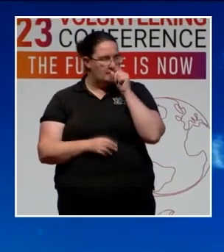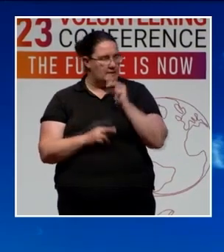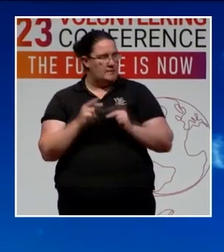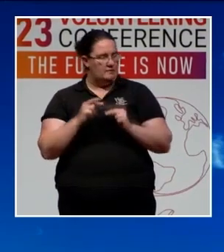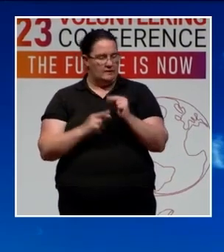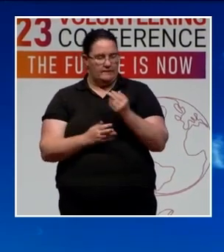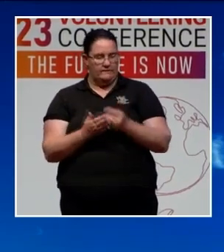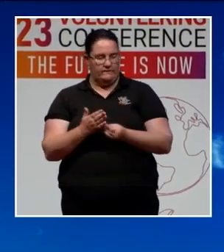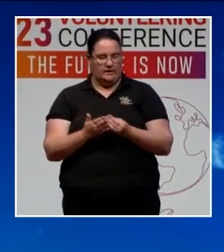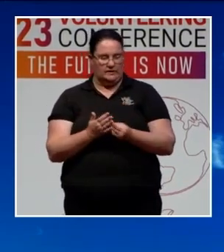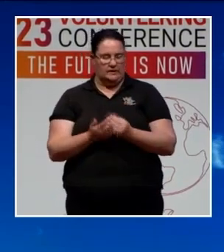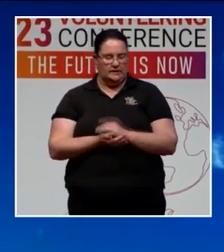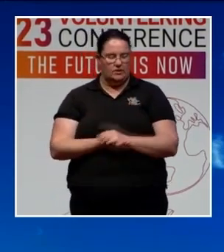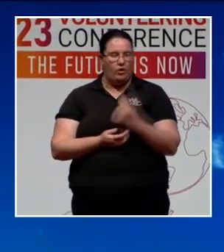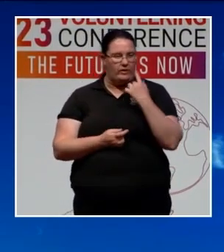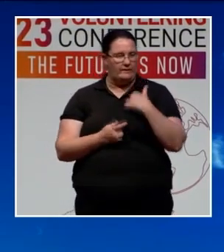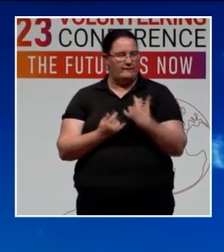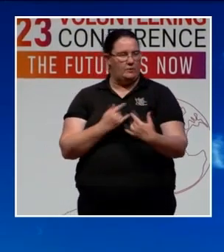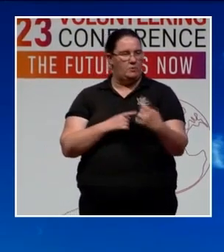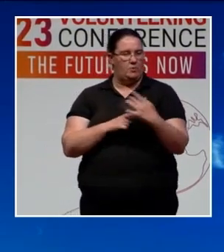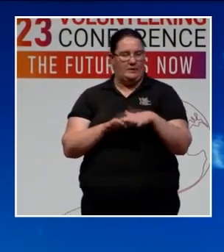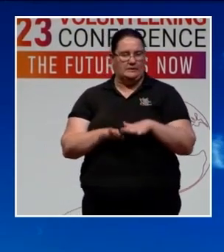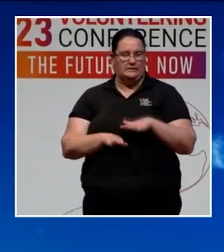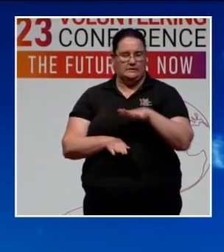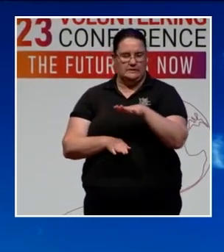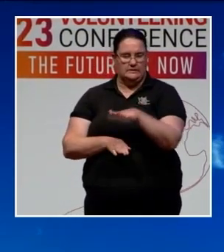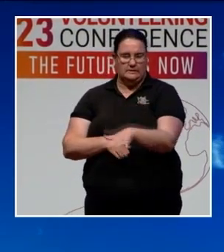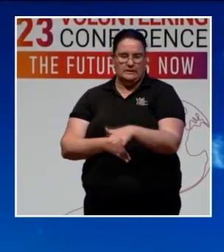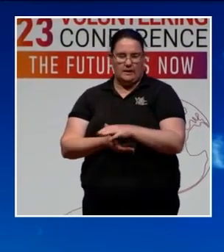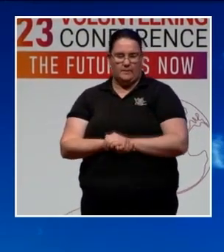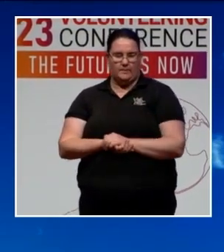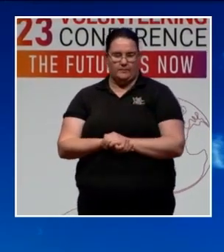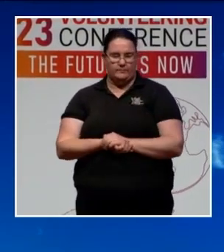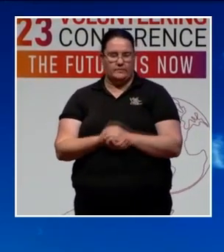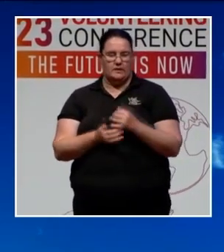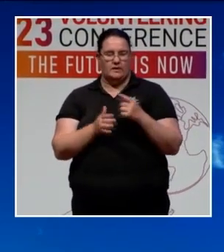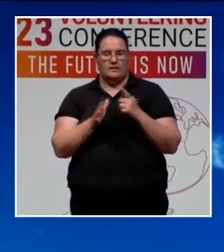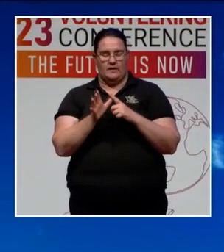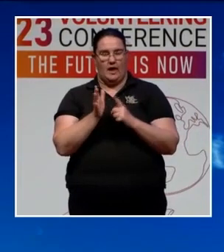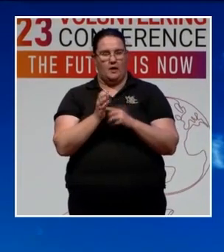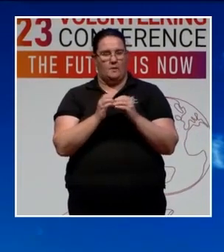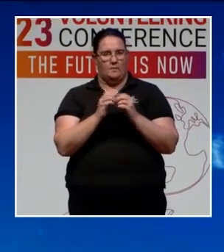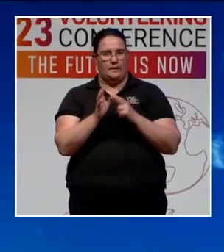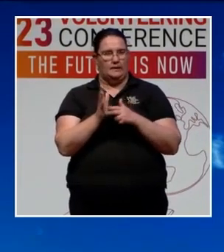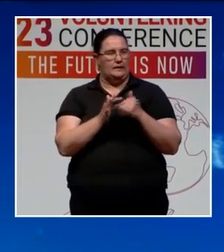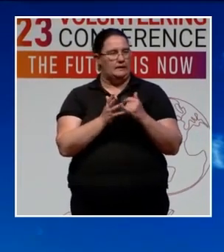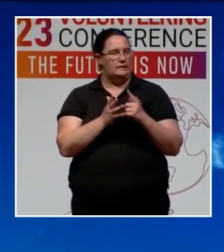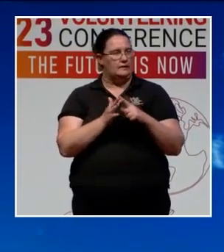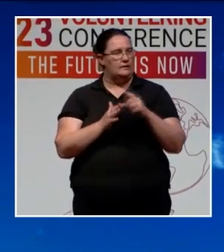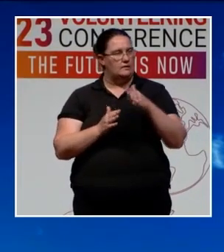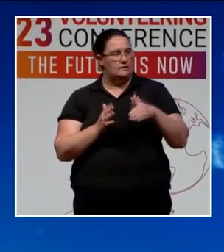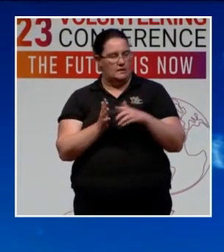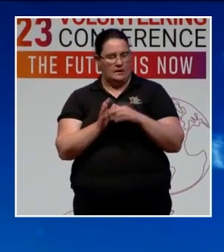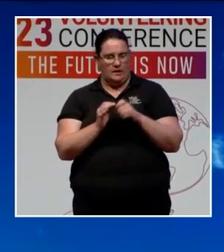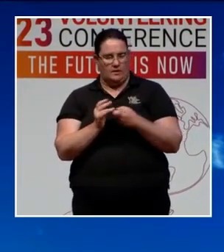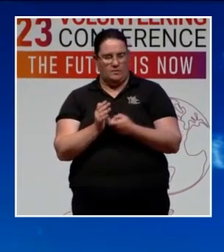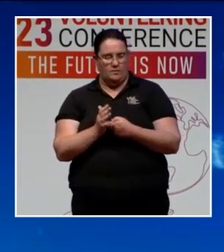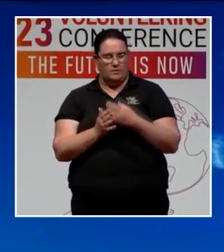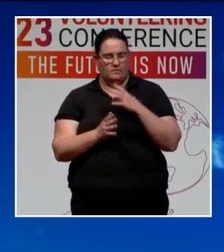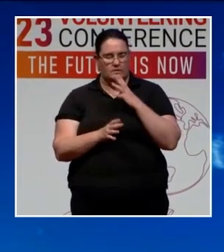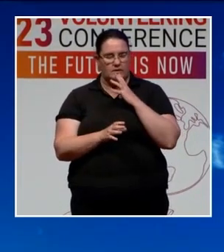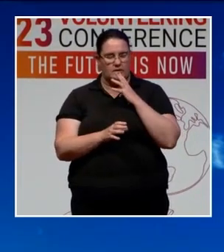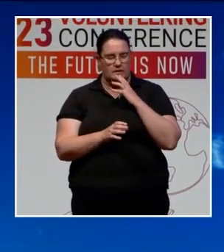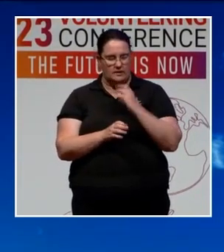is a very important step made by the Albanese Labor Government to ensure this new model works and to fix